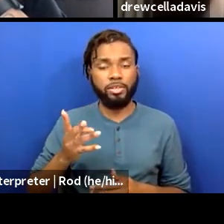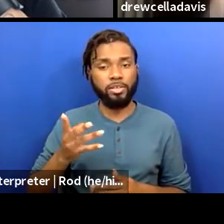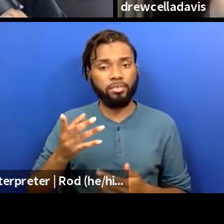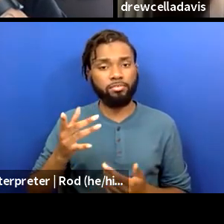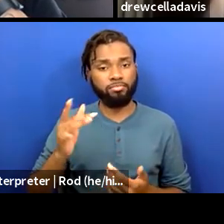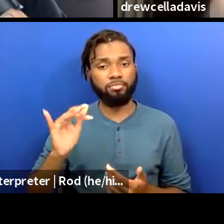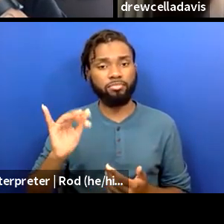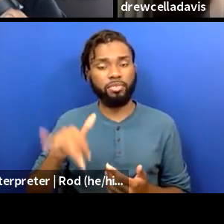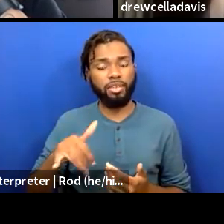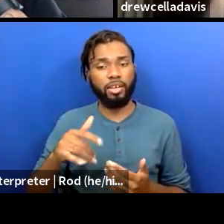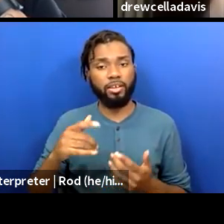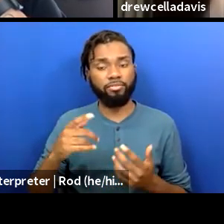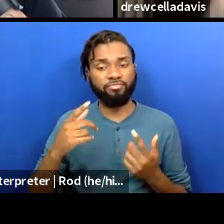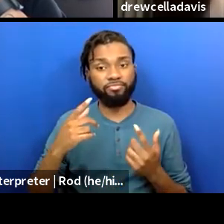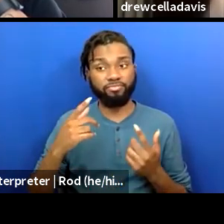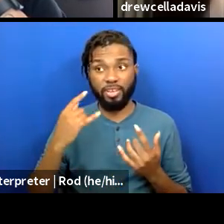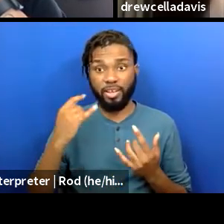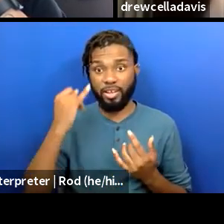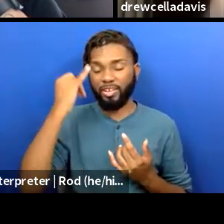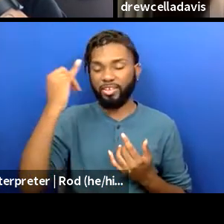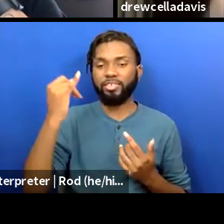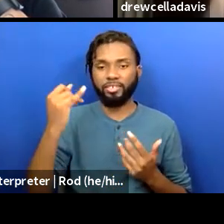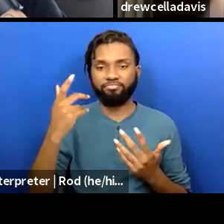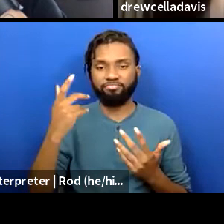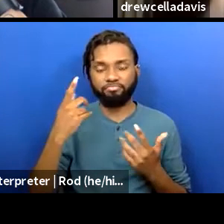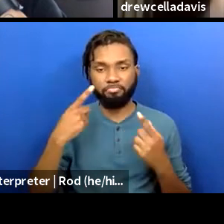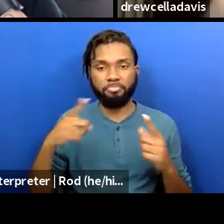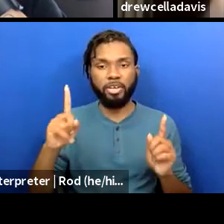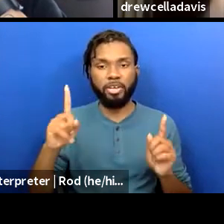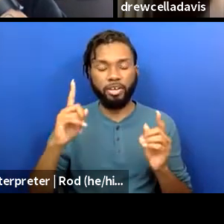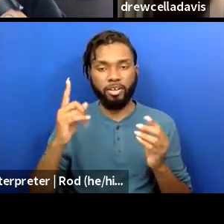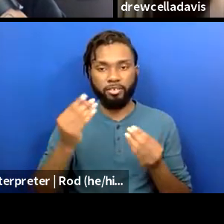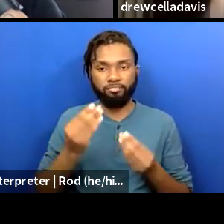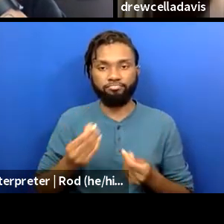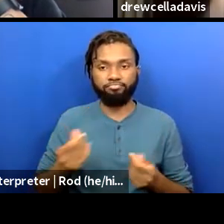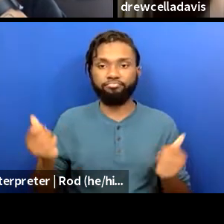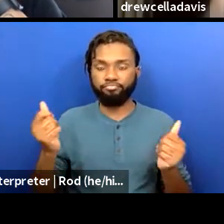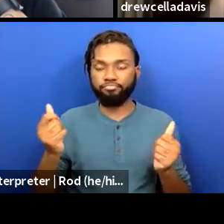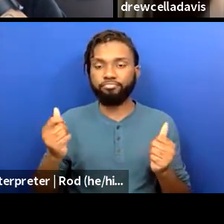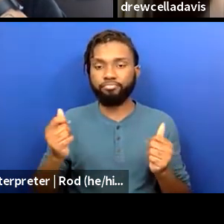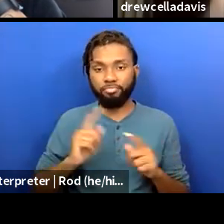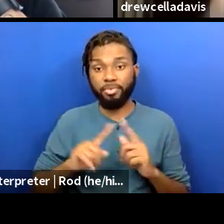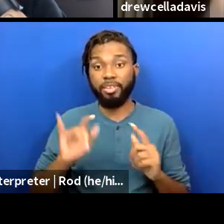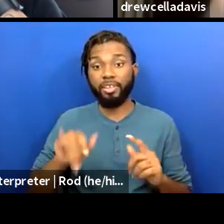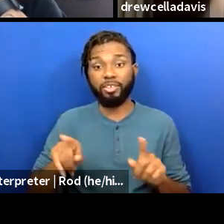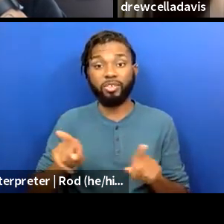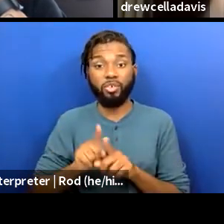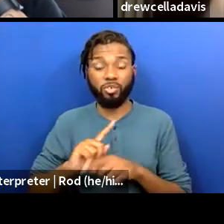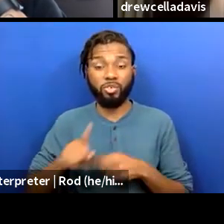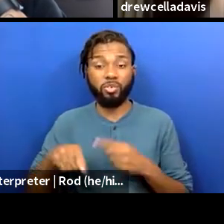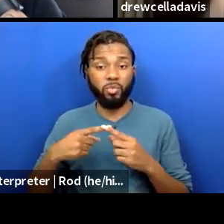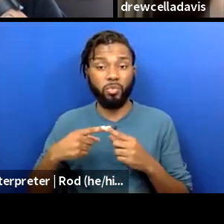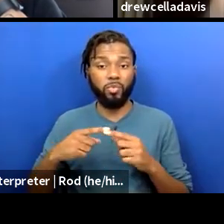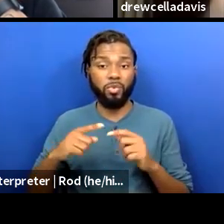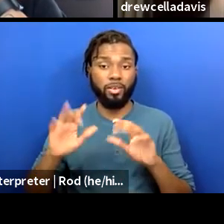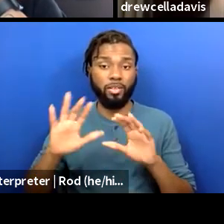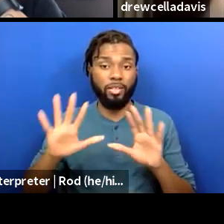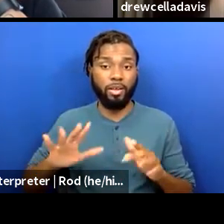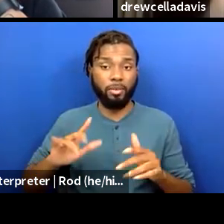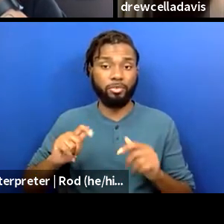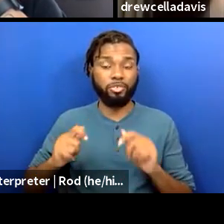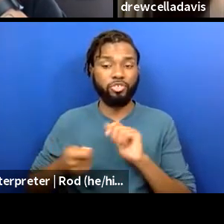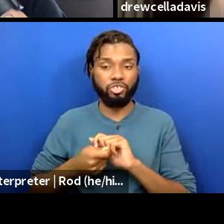that finally left me. But that's also when climate change began to